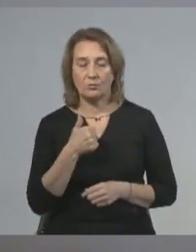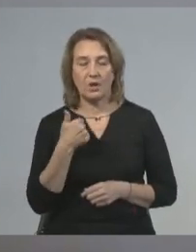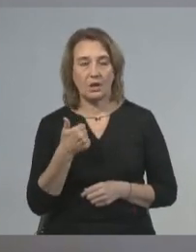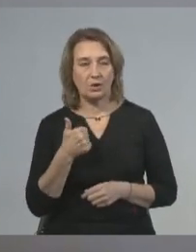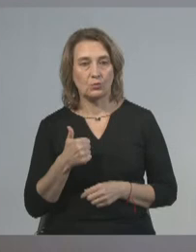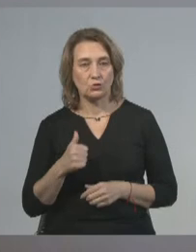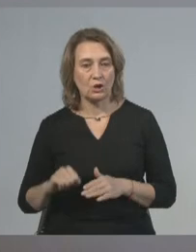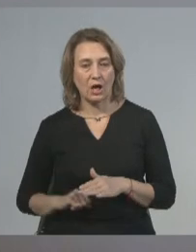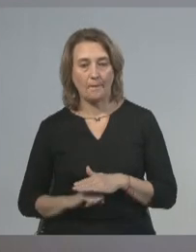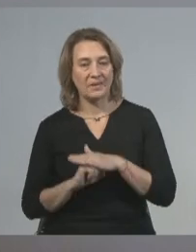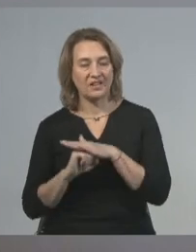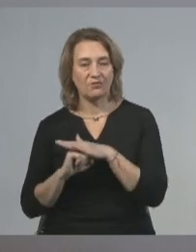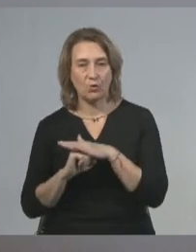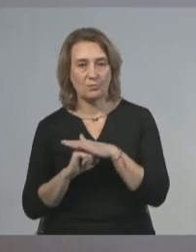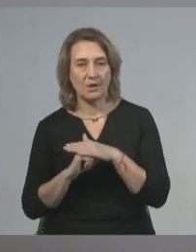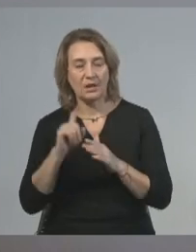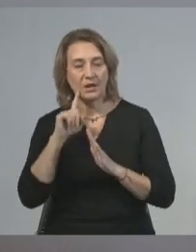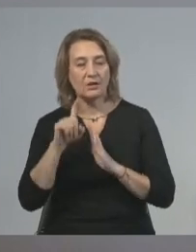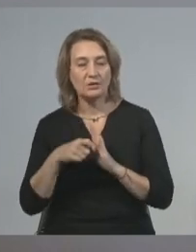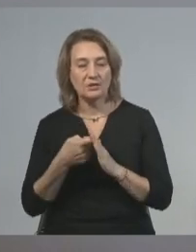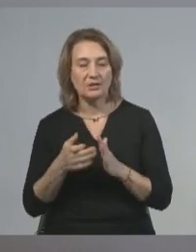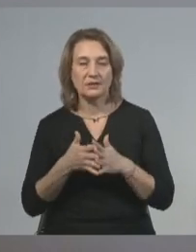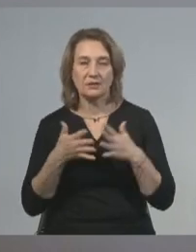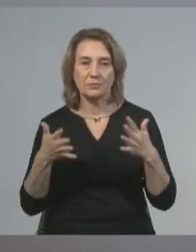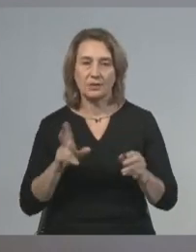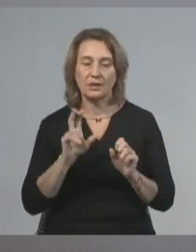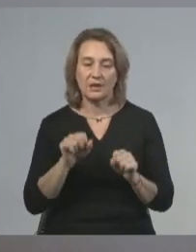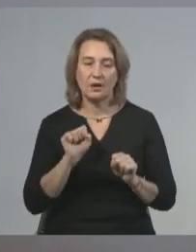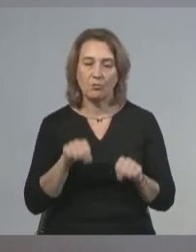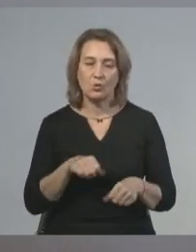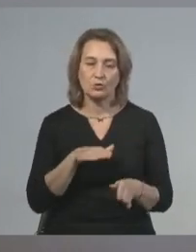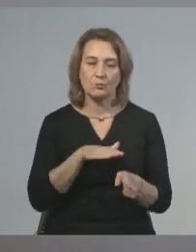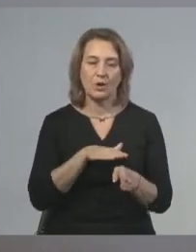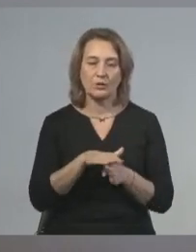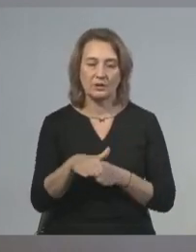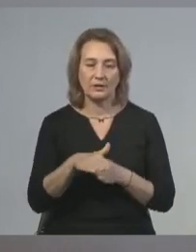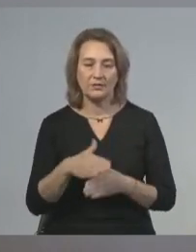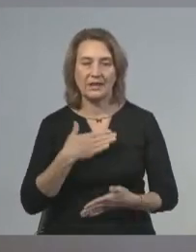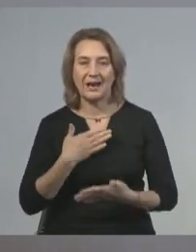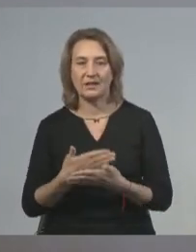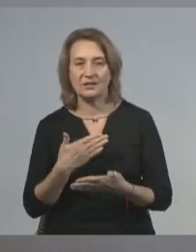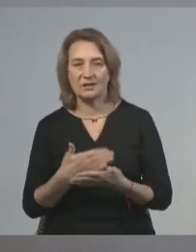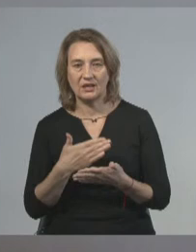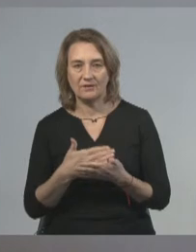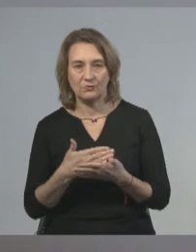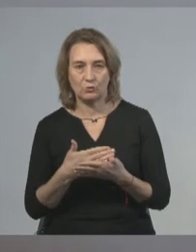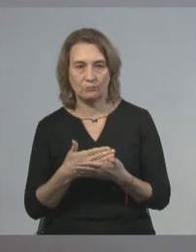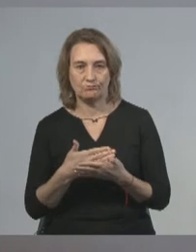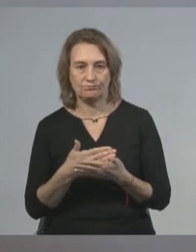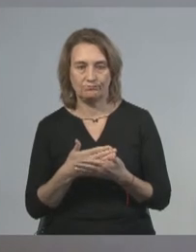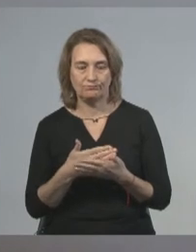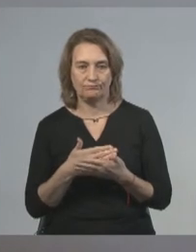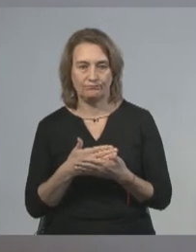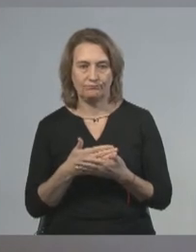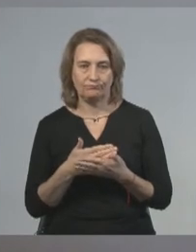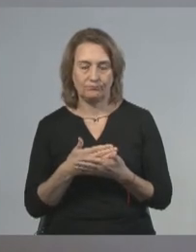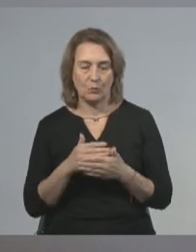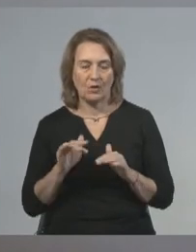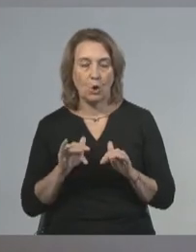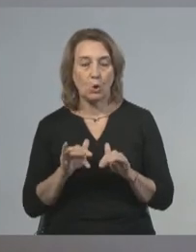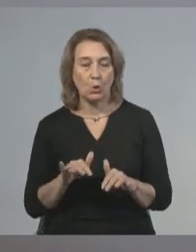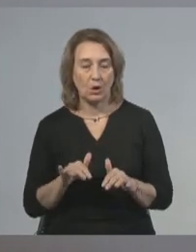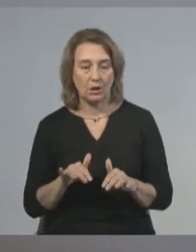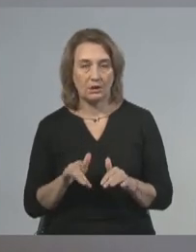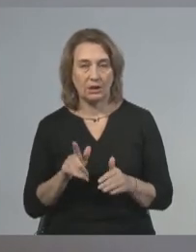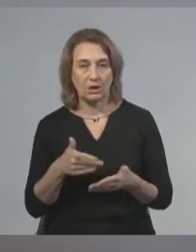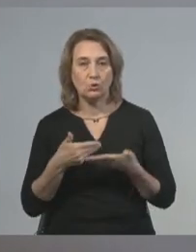more how we could play an active role and help to have a better numbers and and better cases in our